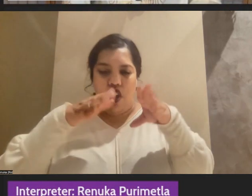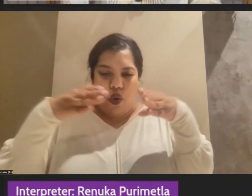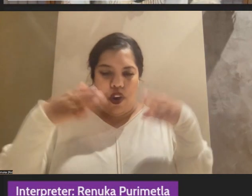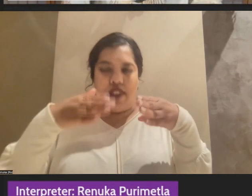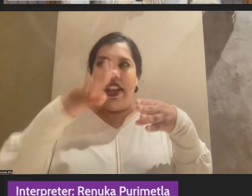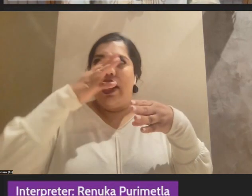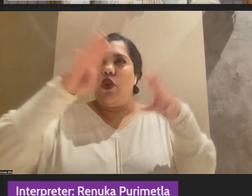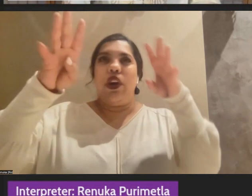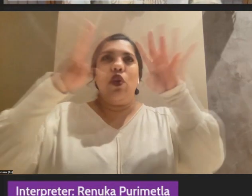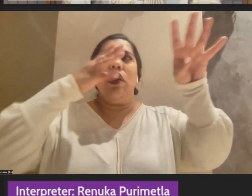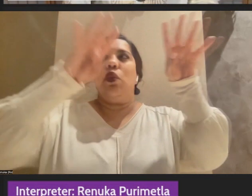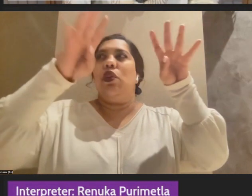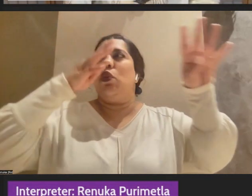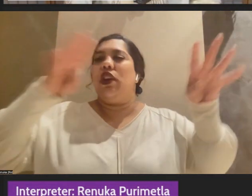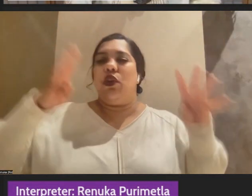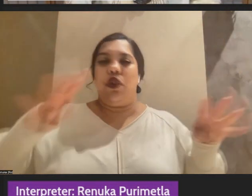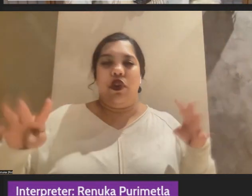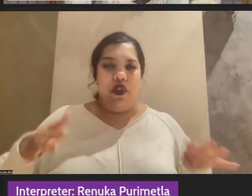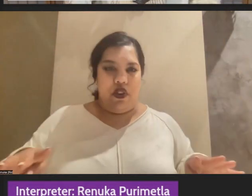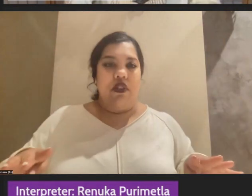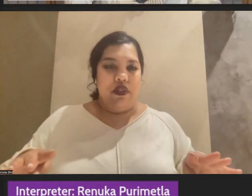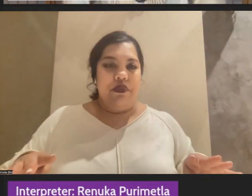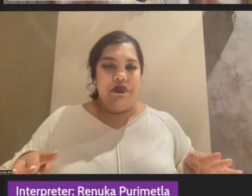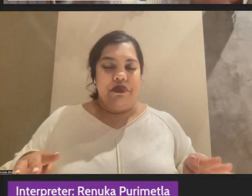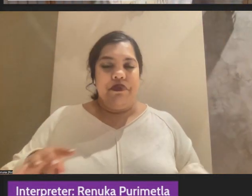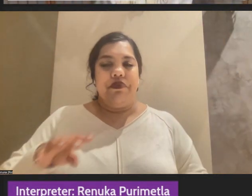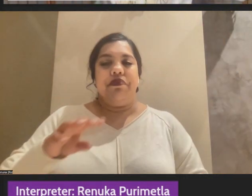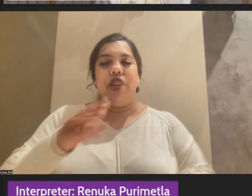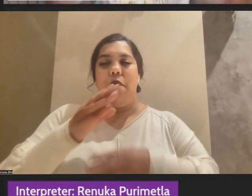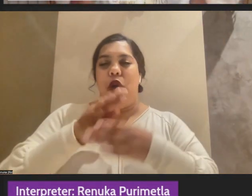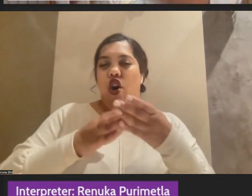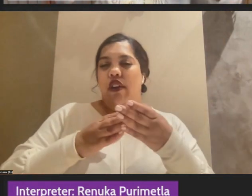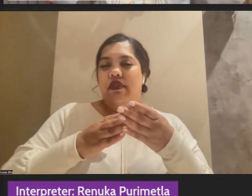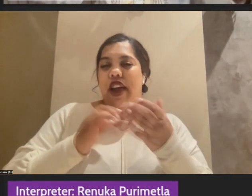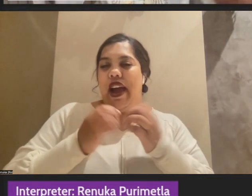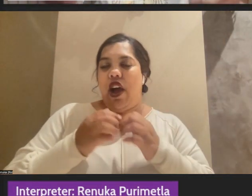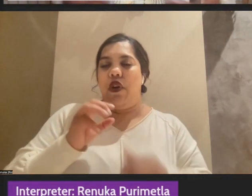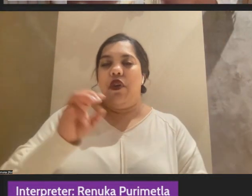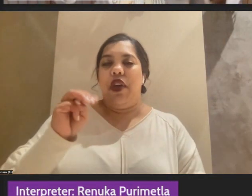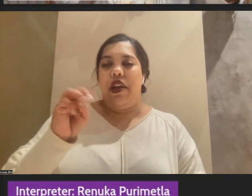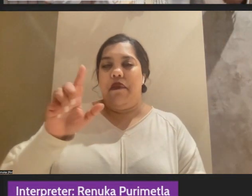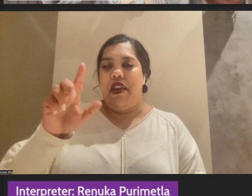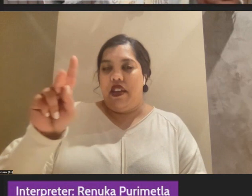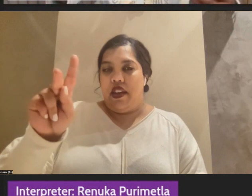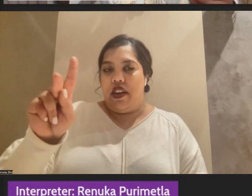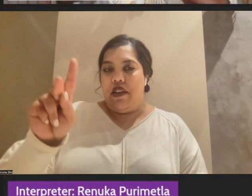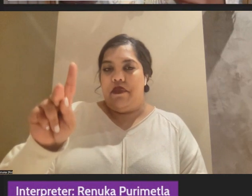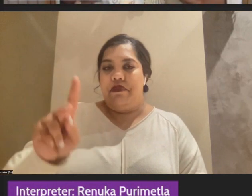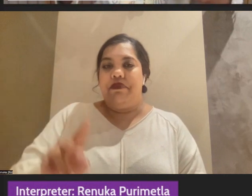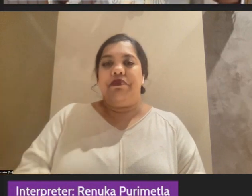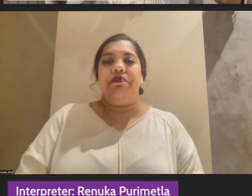And part of it is, as Dr. King referenced, part of it is reestablishing this prophetic